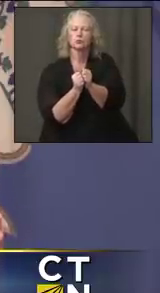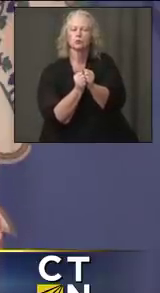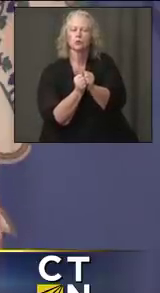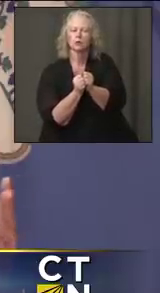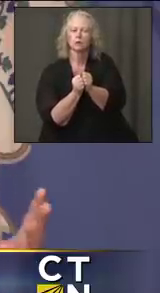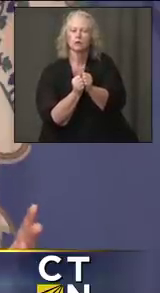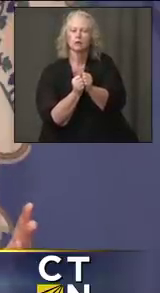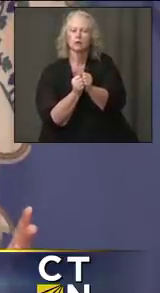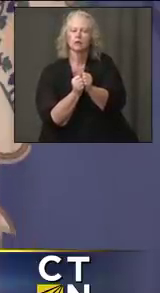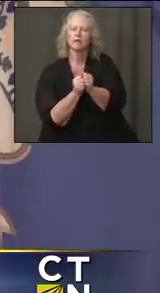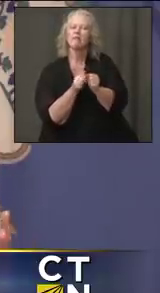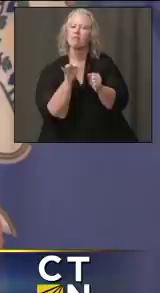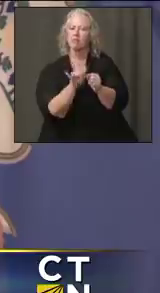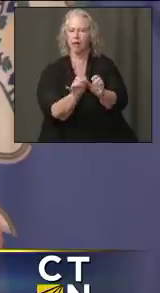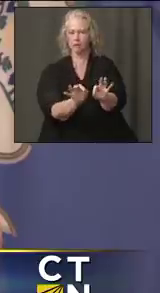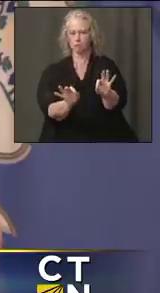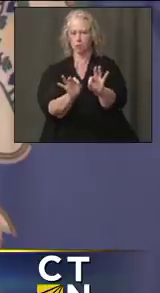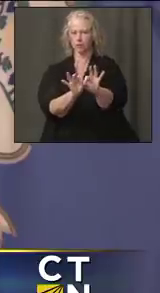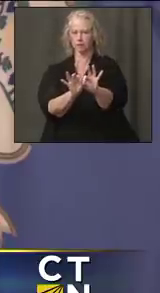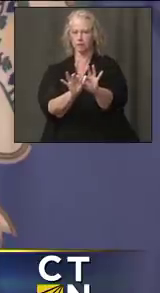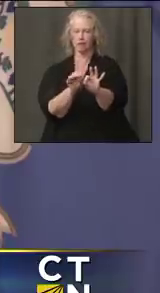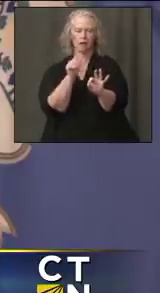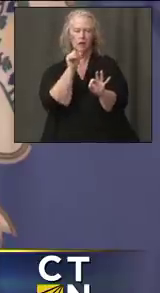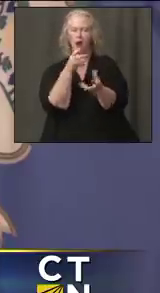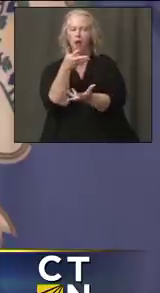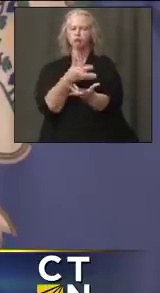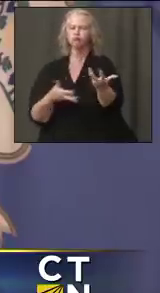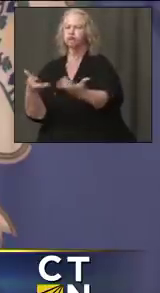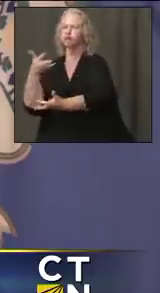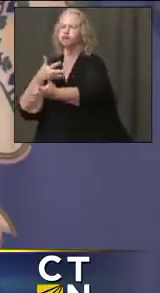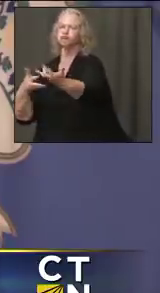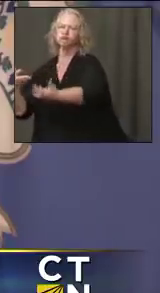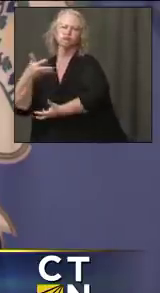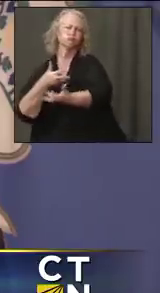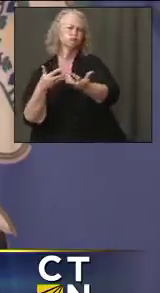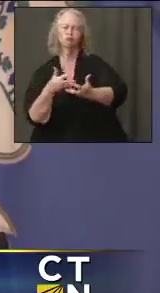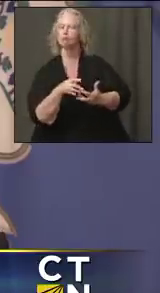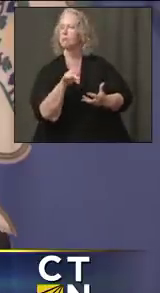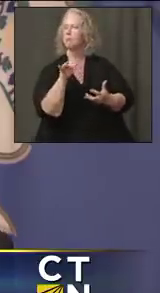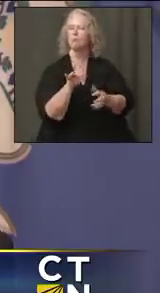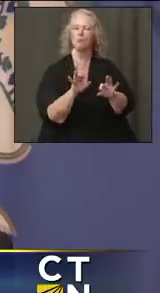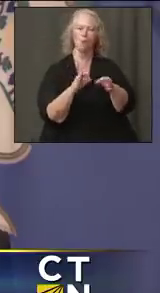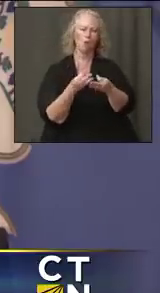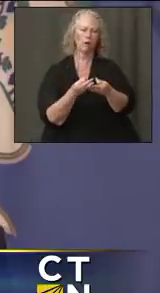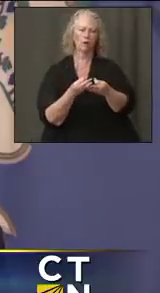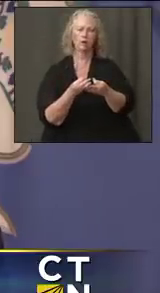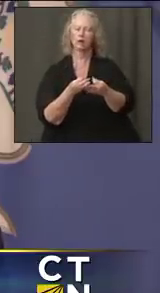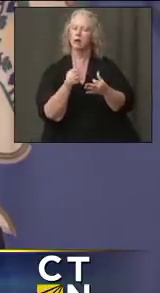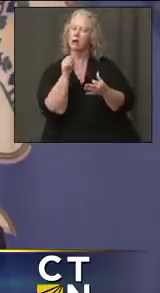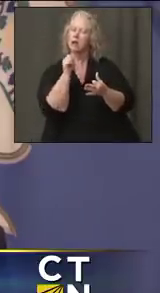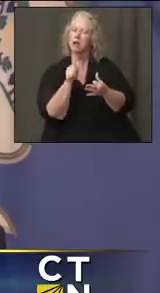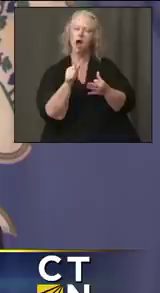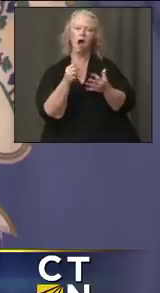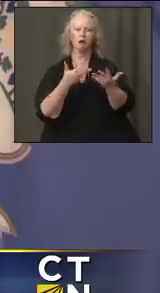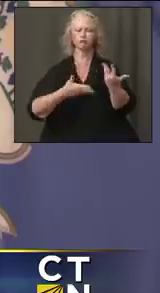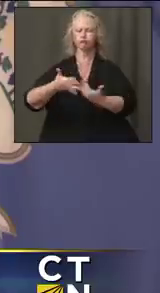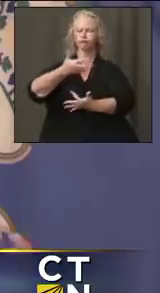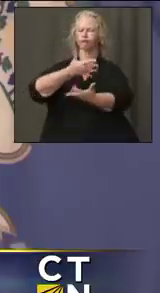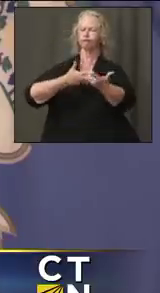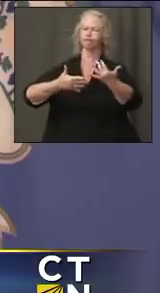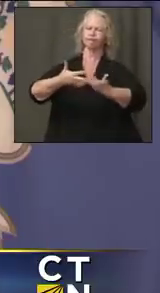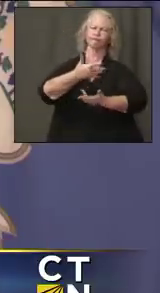grade class to stay as a group. And stay as a group so they didn't have to walk around the hallways, go to